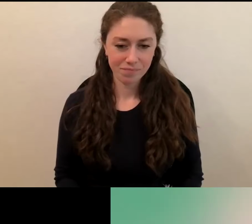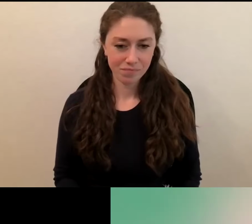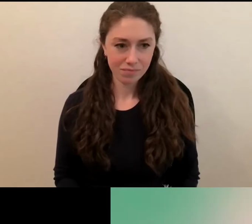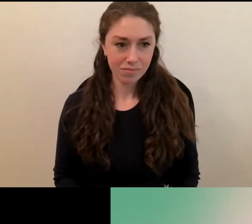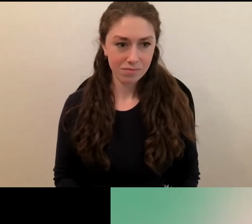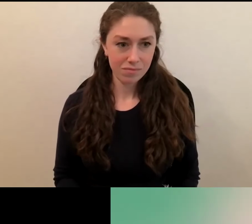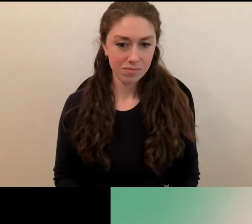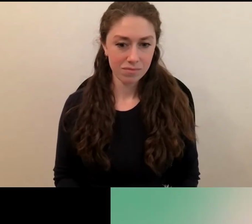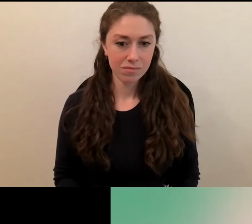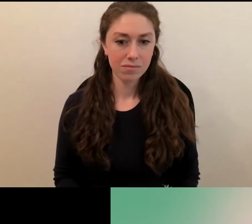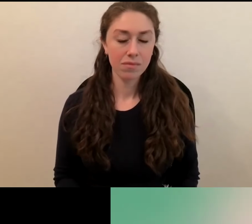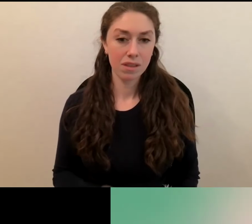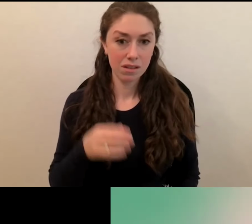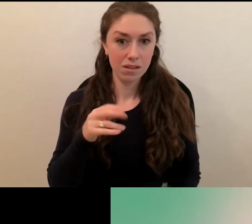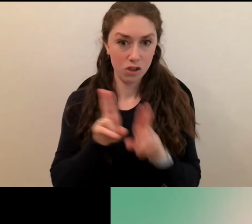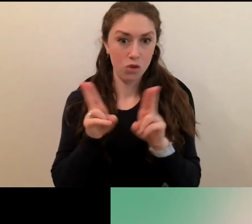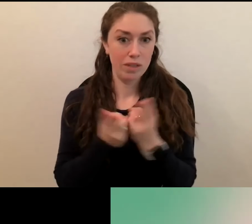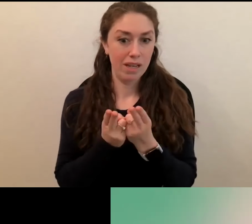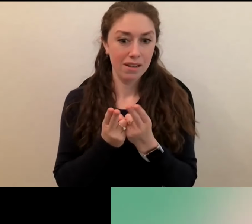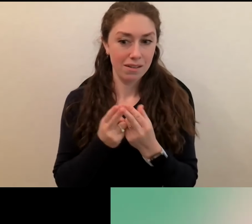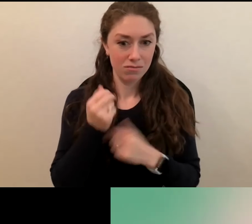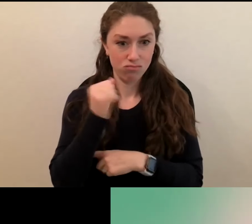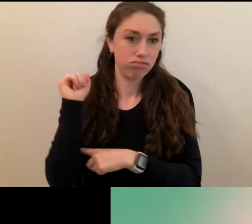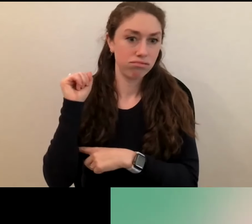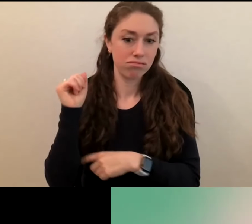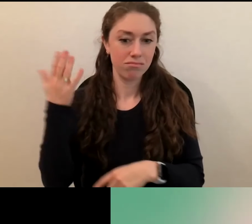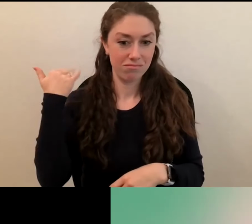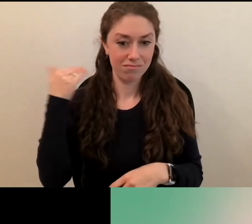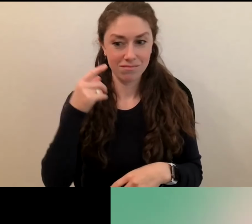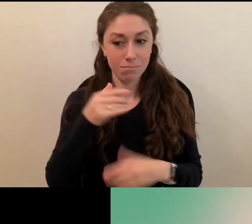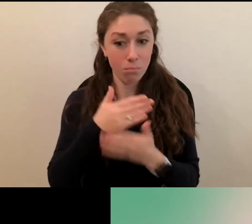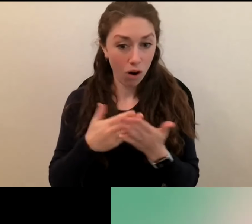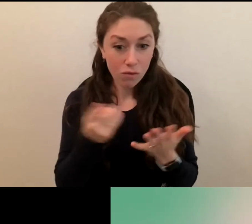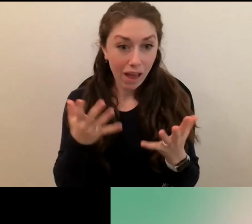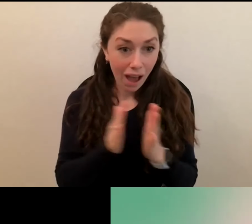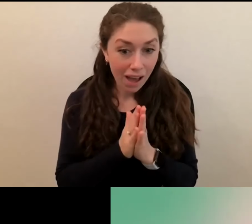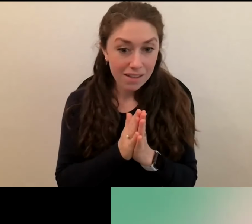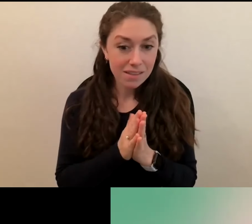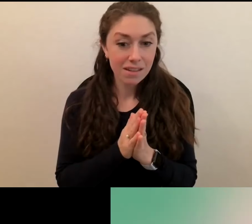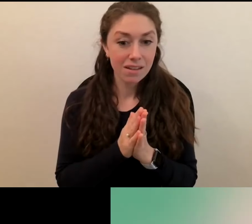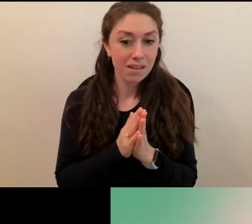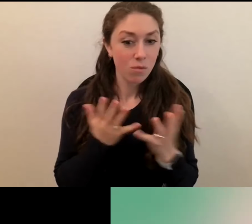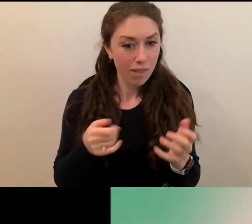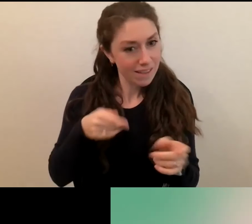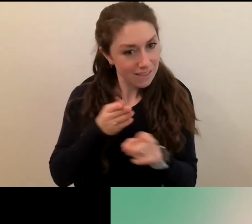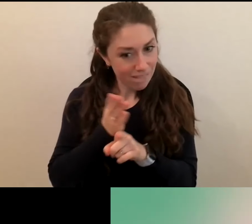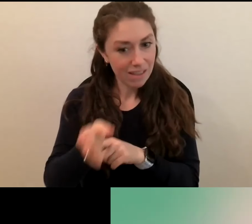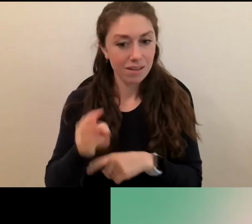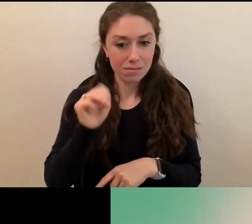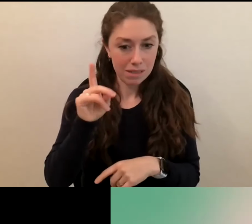union strikes that happened, part of what they were asking for was for the field, the, you know, media, film,